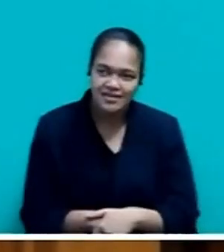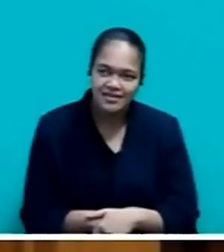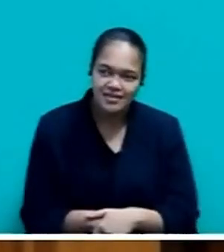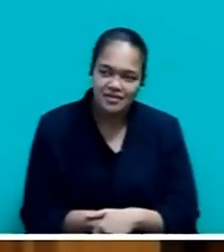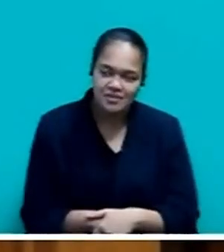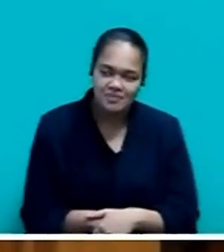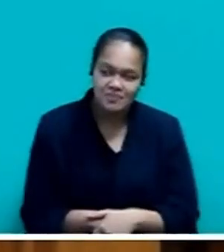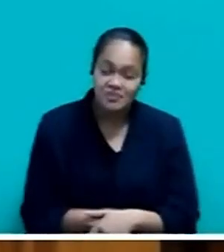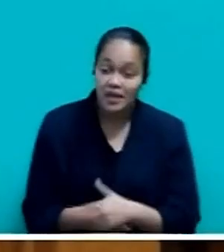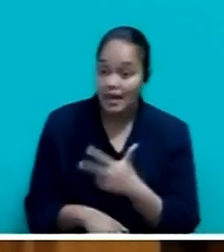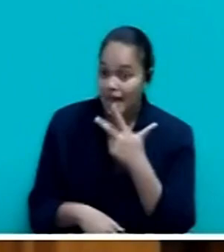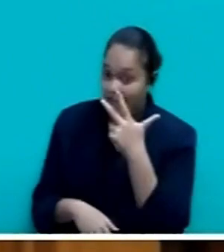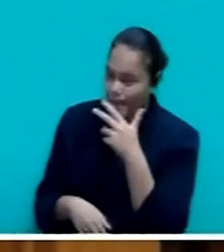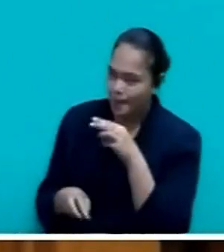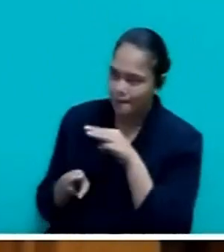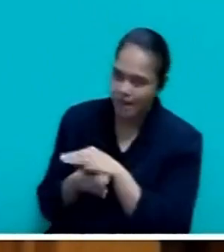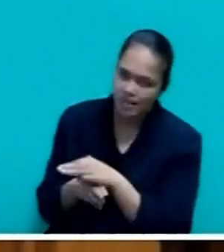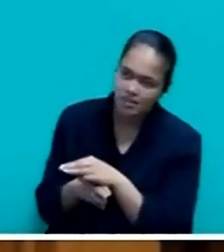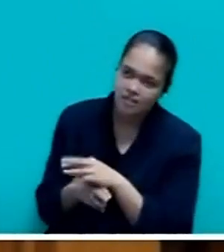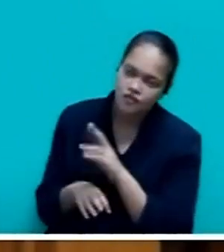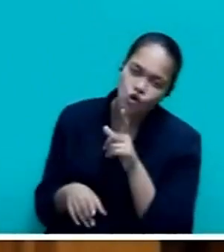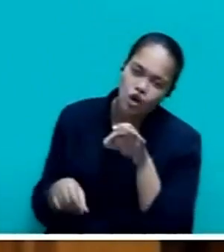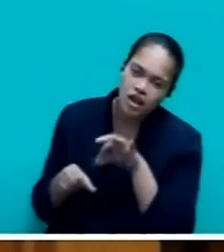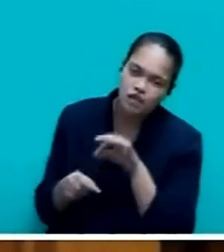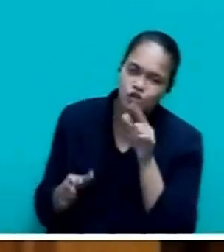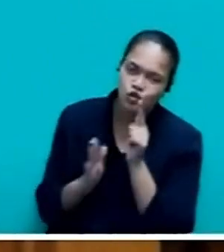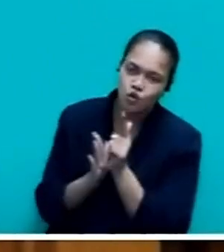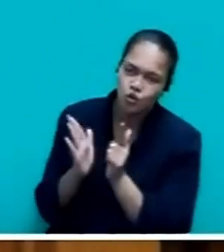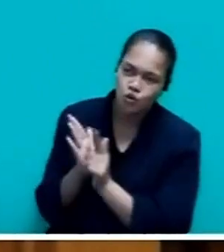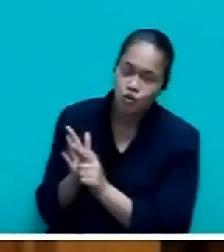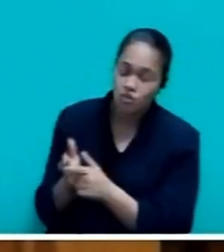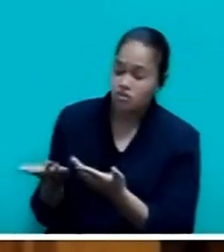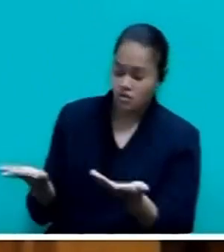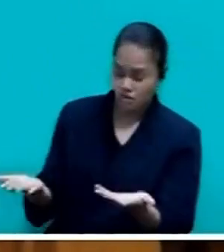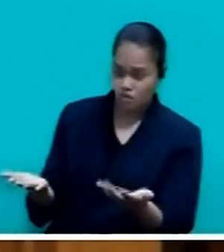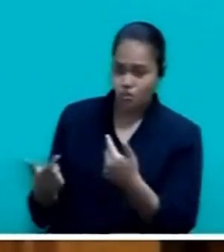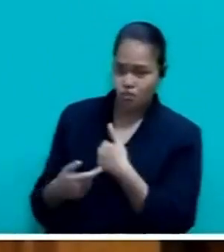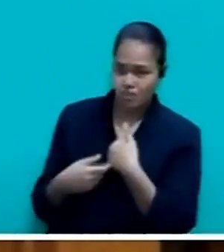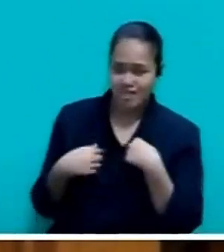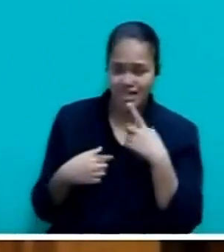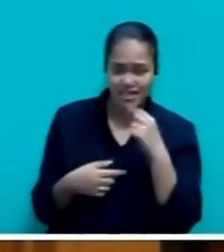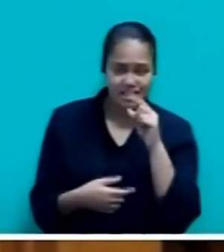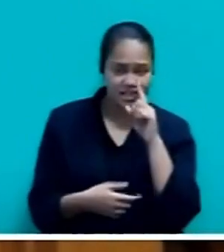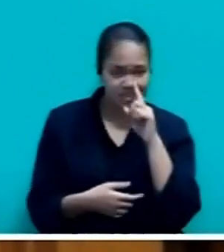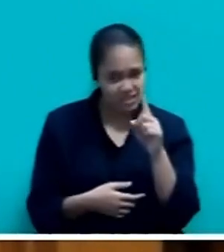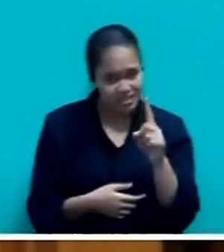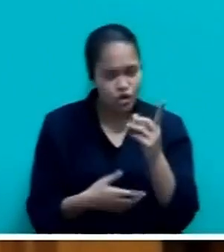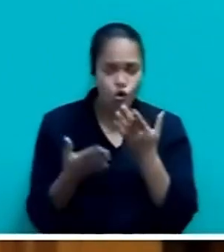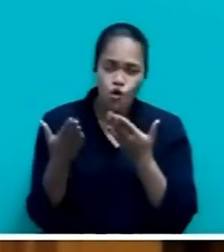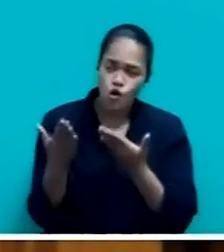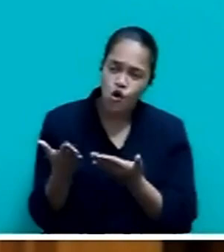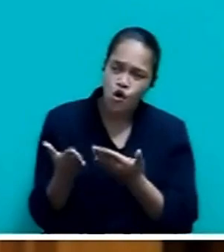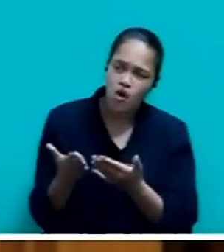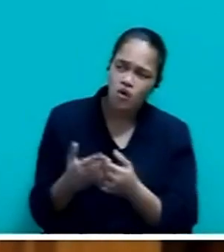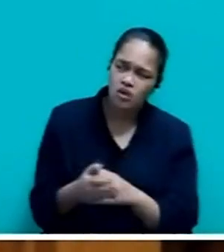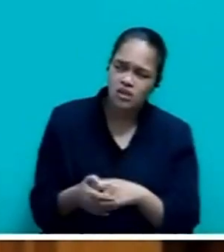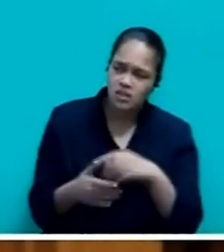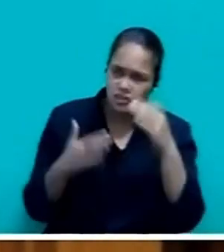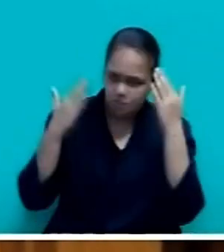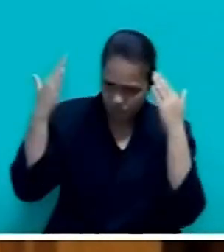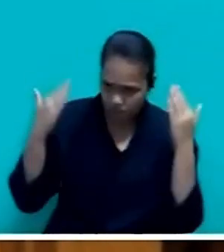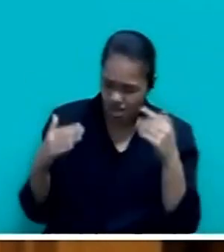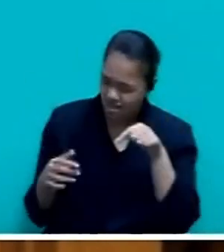8 months or so with respect to those with particular electoral laws. As we can see, Honourable Speaker, this particular